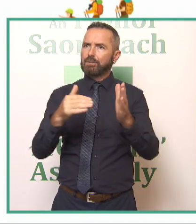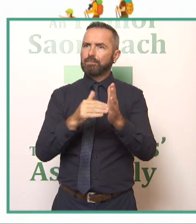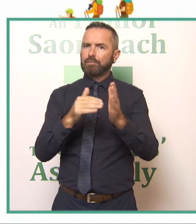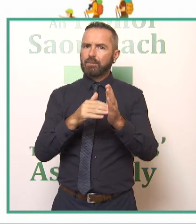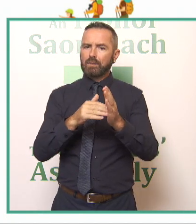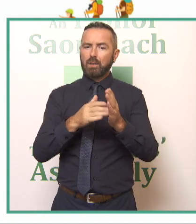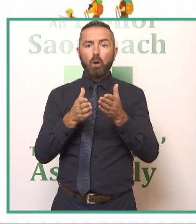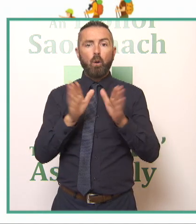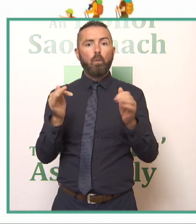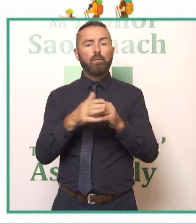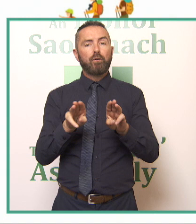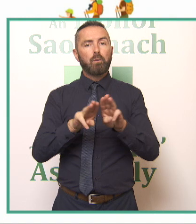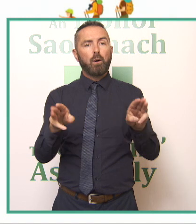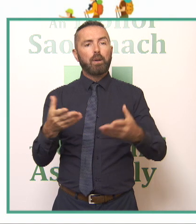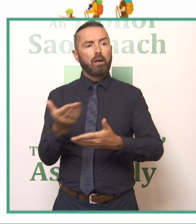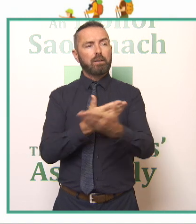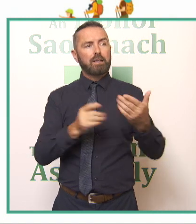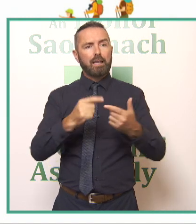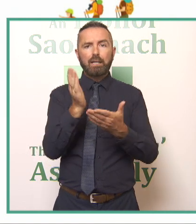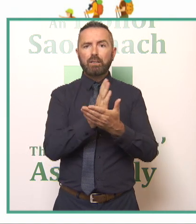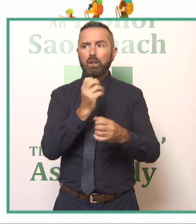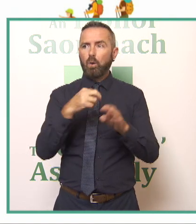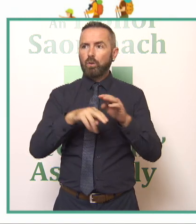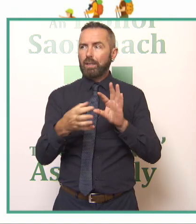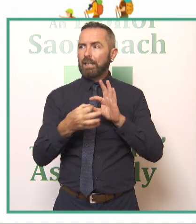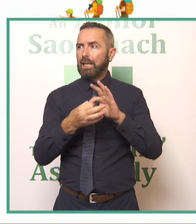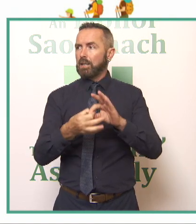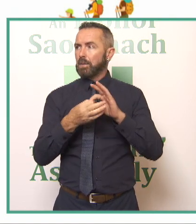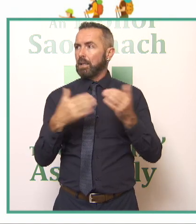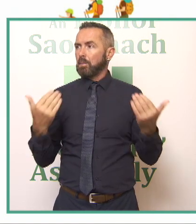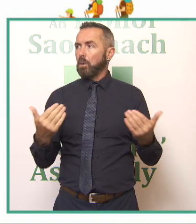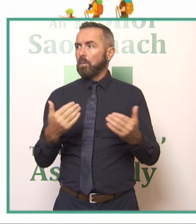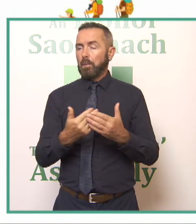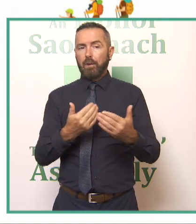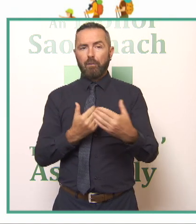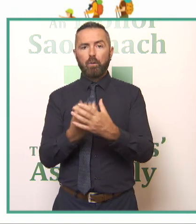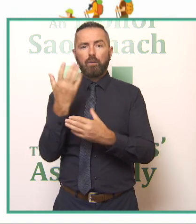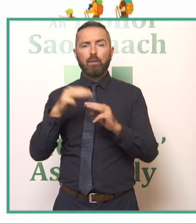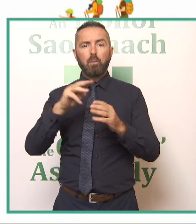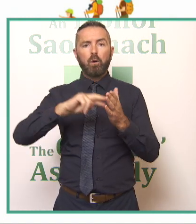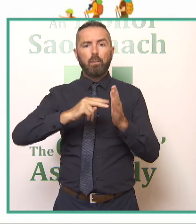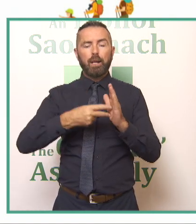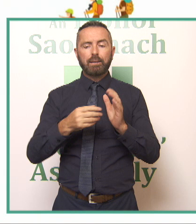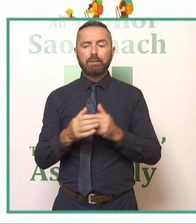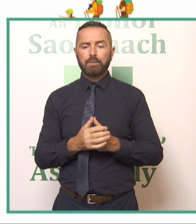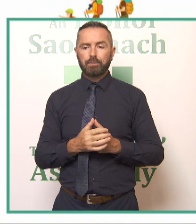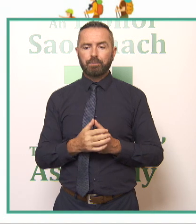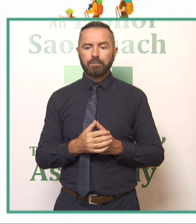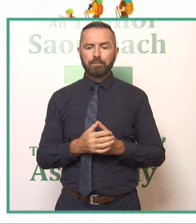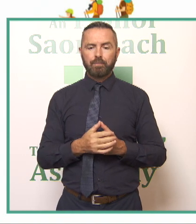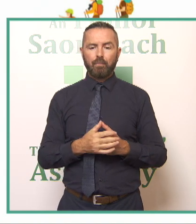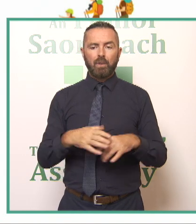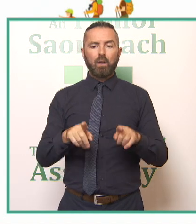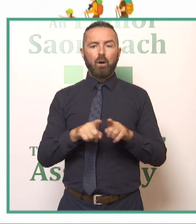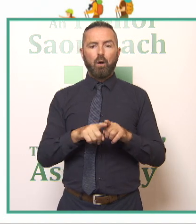for public consultation and stakeholder engagement at the moment before we develop more detailed plans. It's also